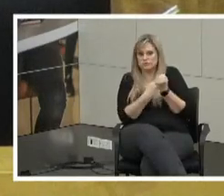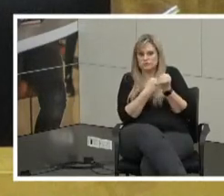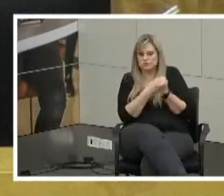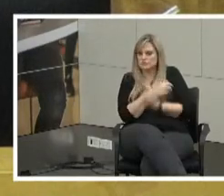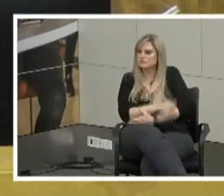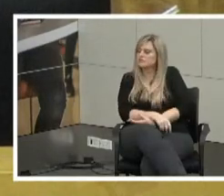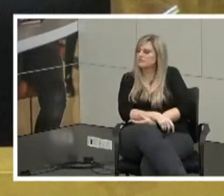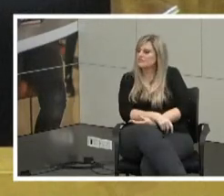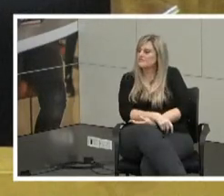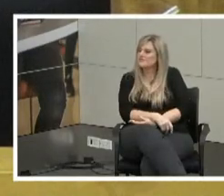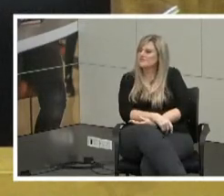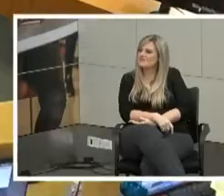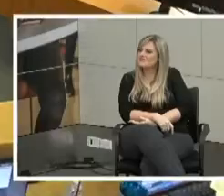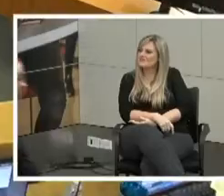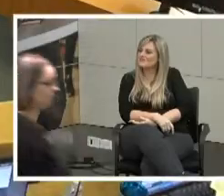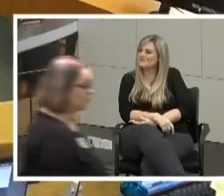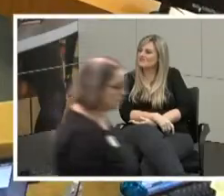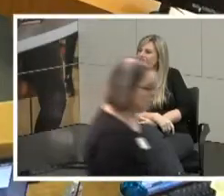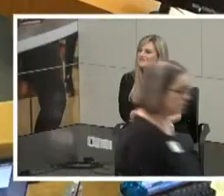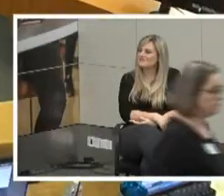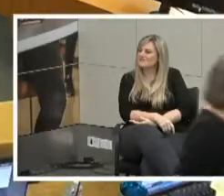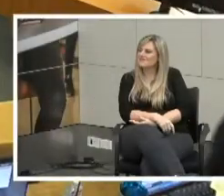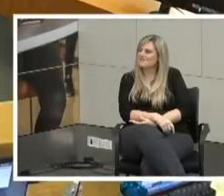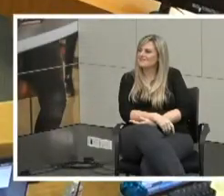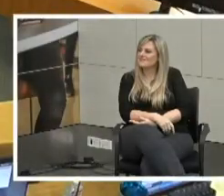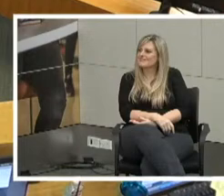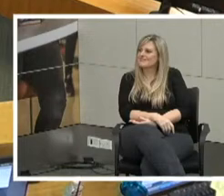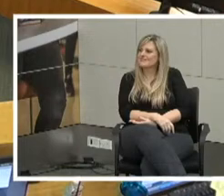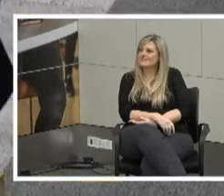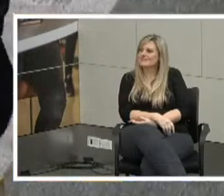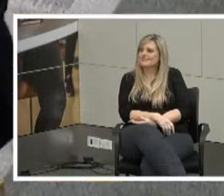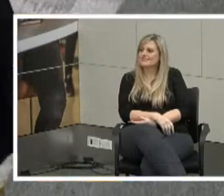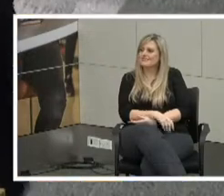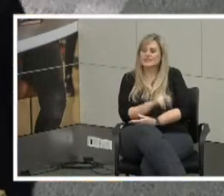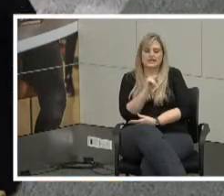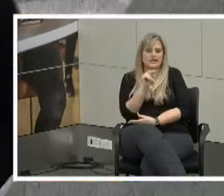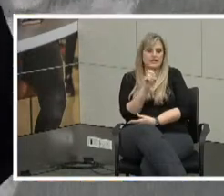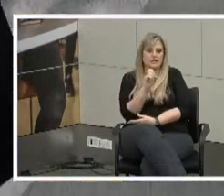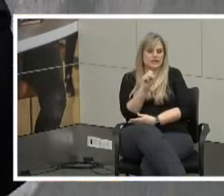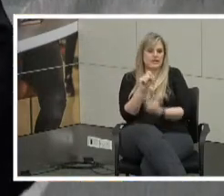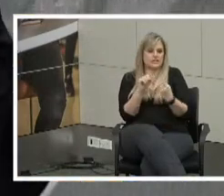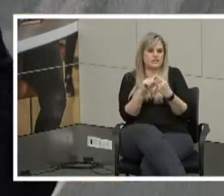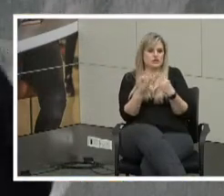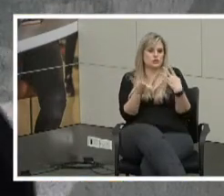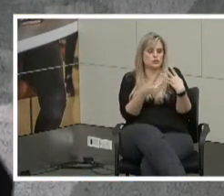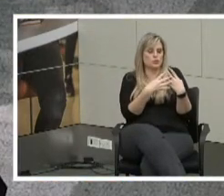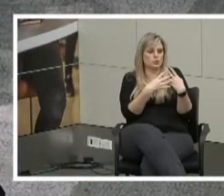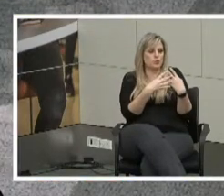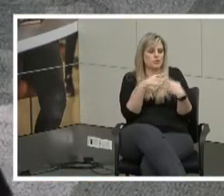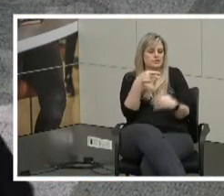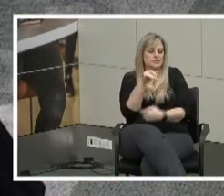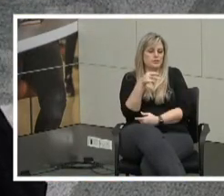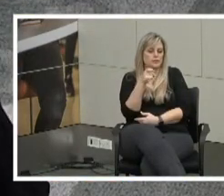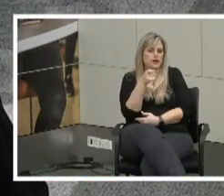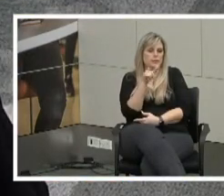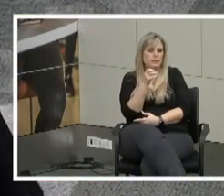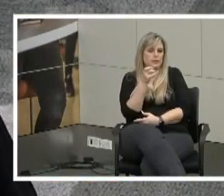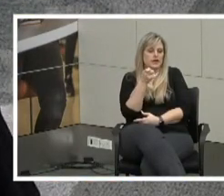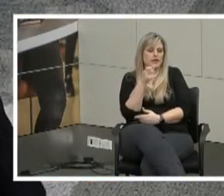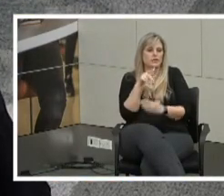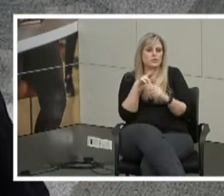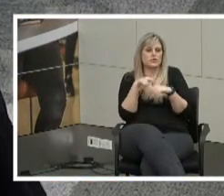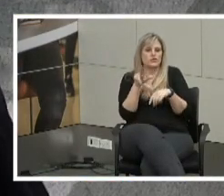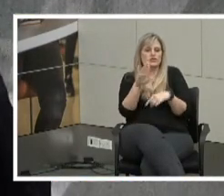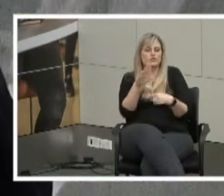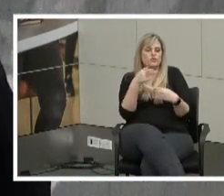Sean uh Sean leader yes sir the NES to prison pipeline is refers to your policies and